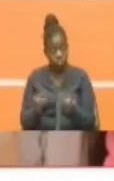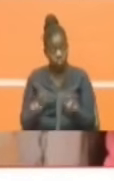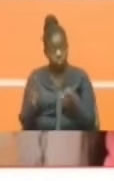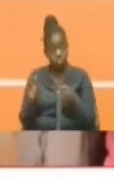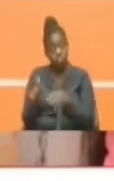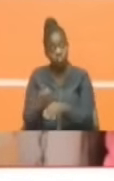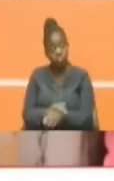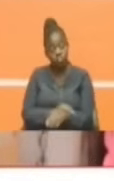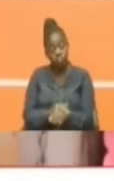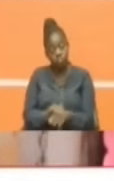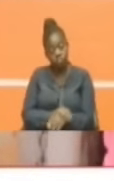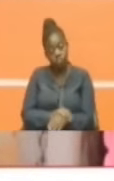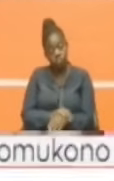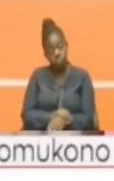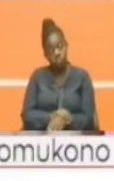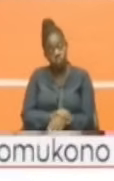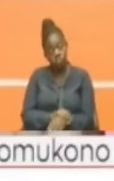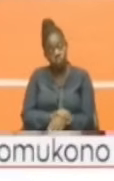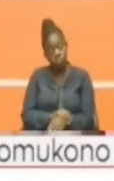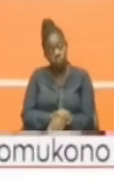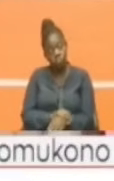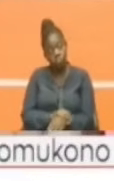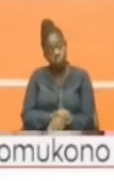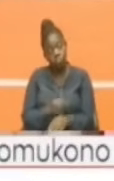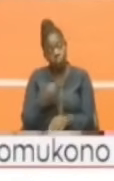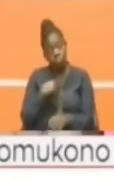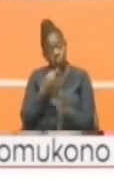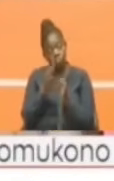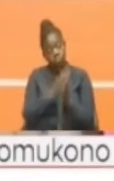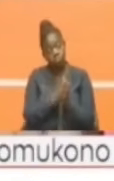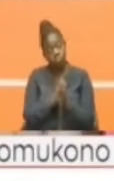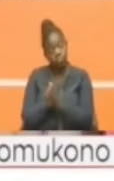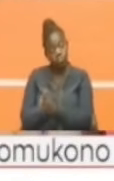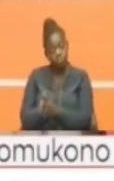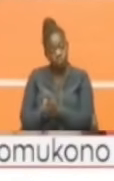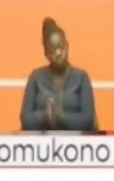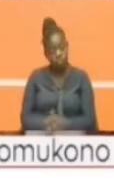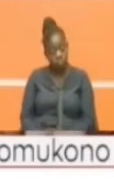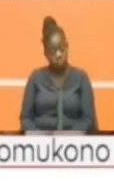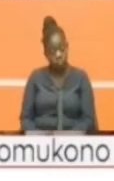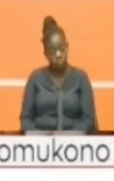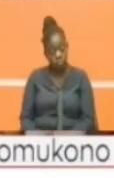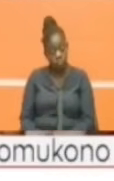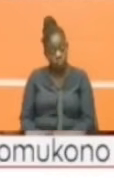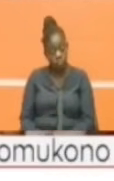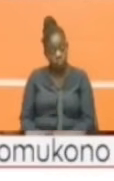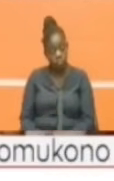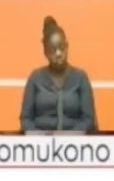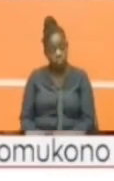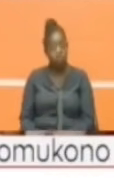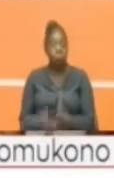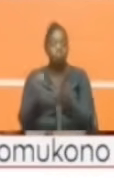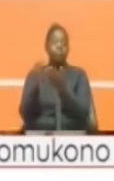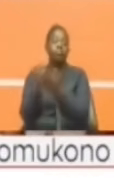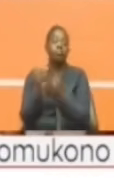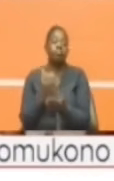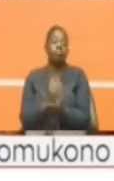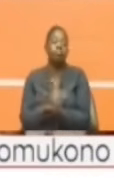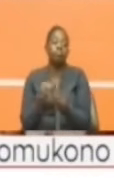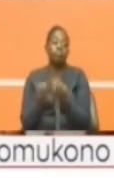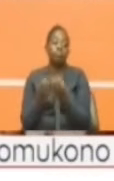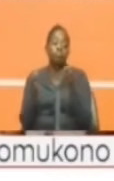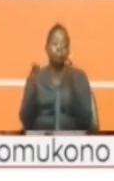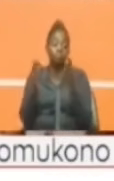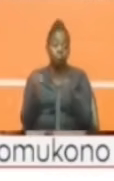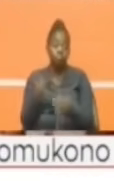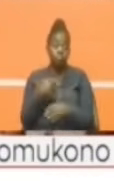bukedde yo njyebaliza ddala nnyo kubanga bingi